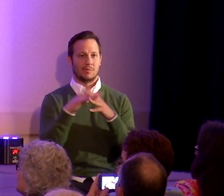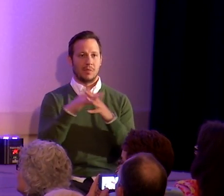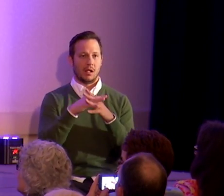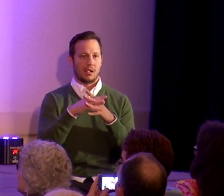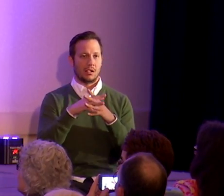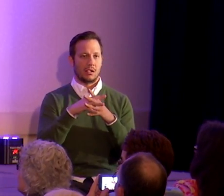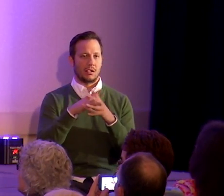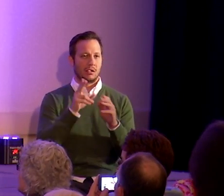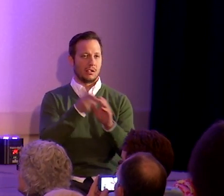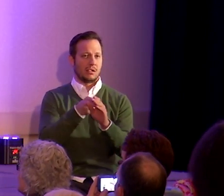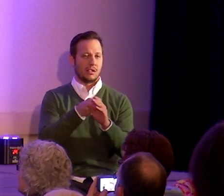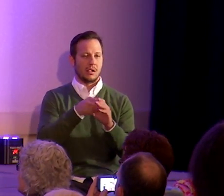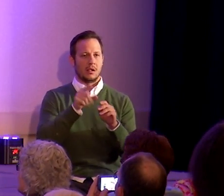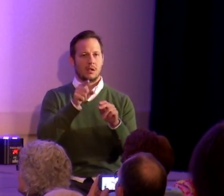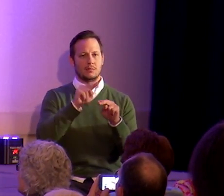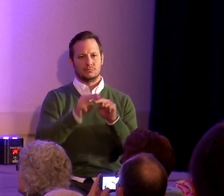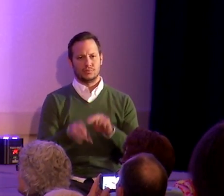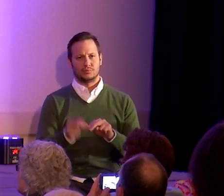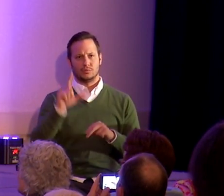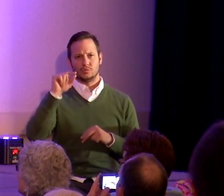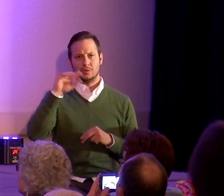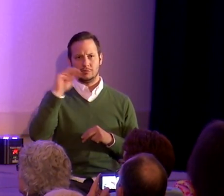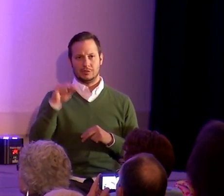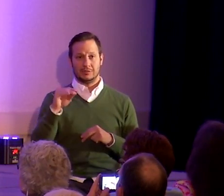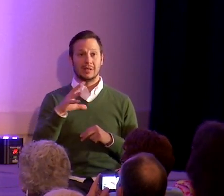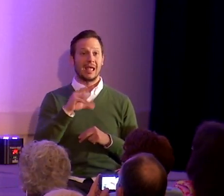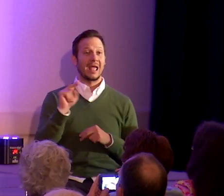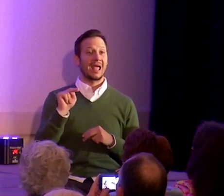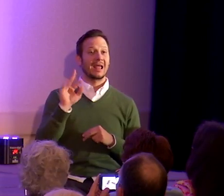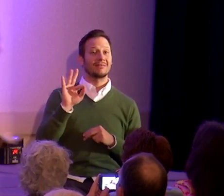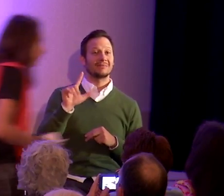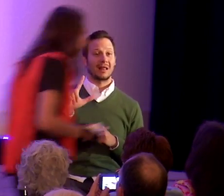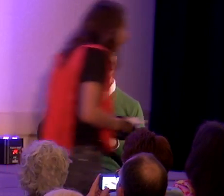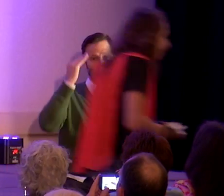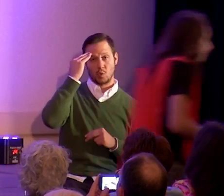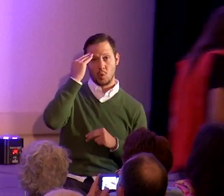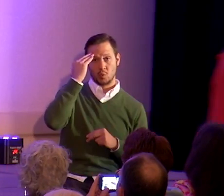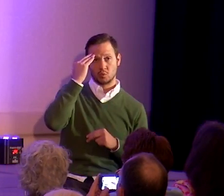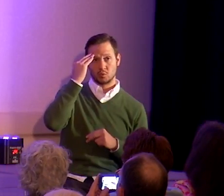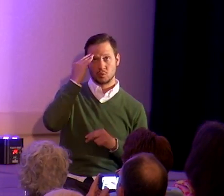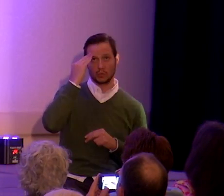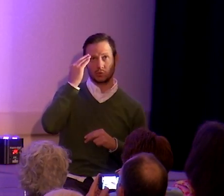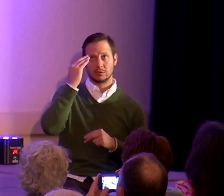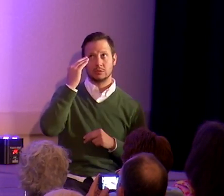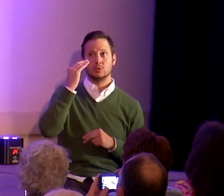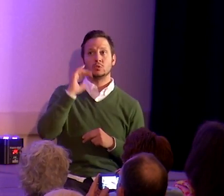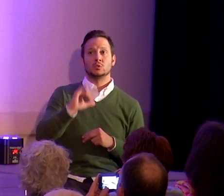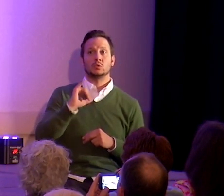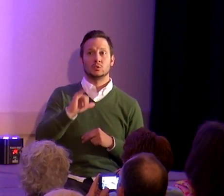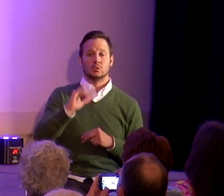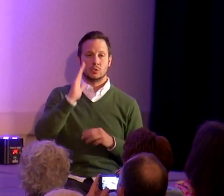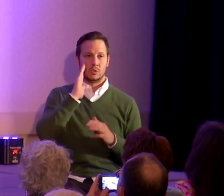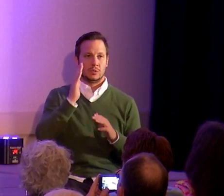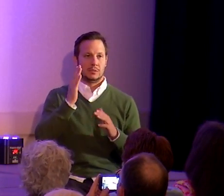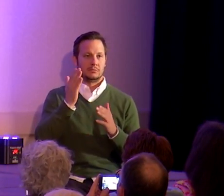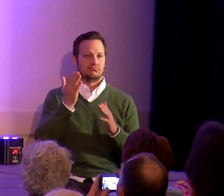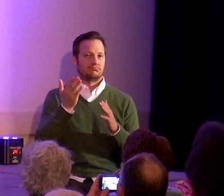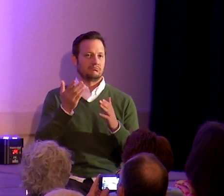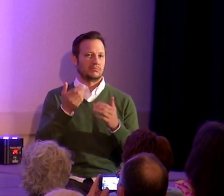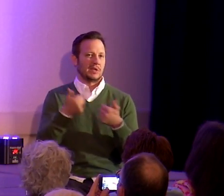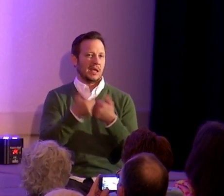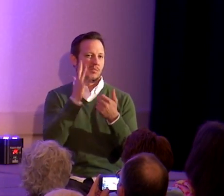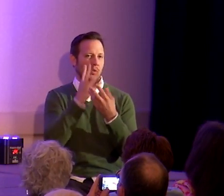down 20% over the last 2 years. And the NFL knows that. And they know that it will kill the game. And that's also why you're seeing a lot of